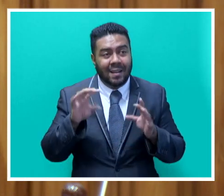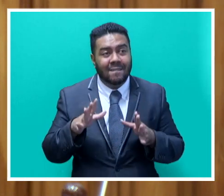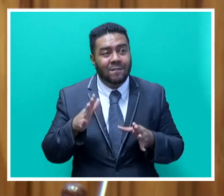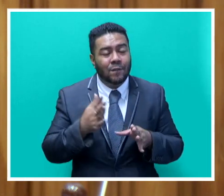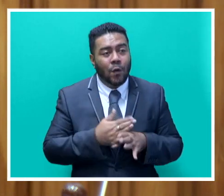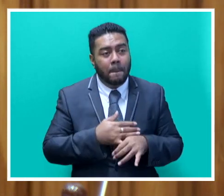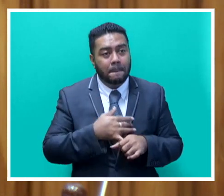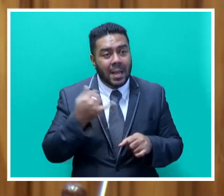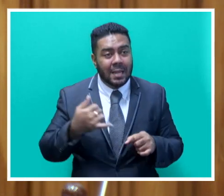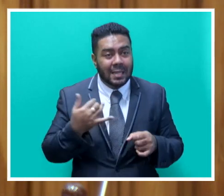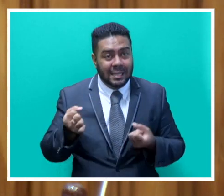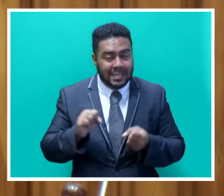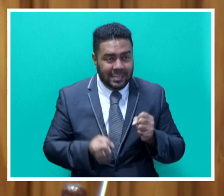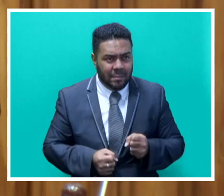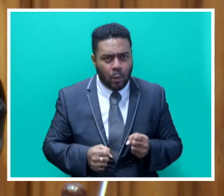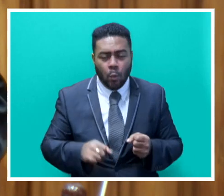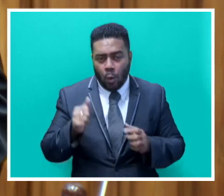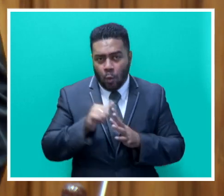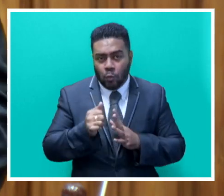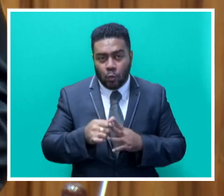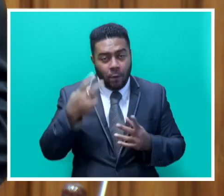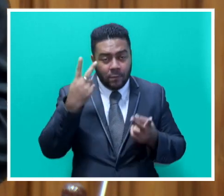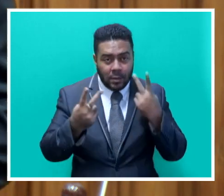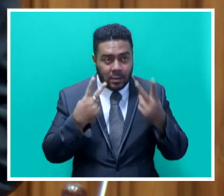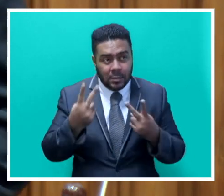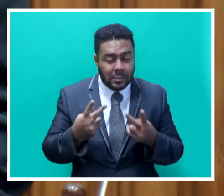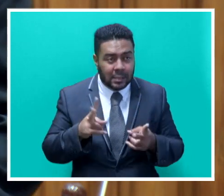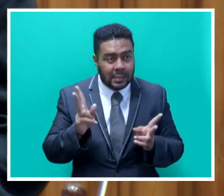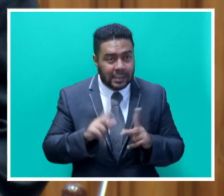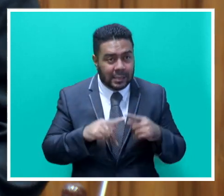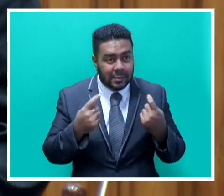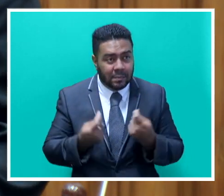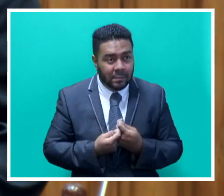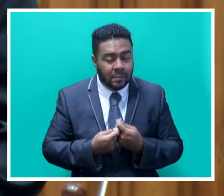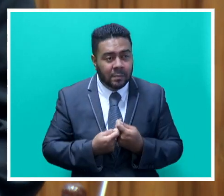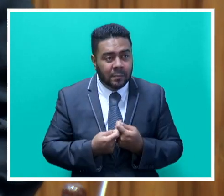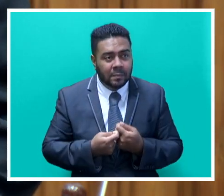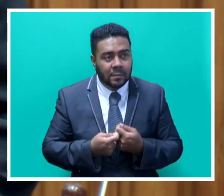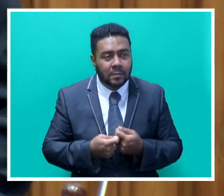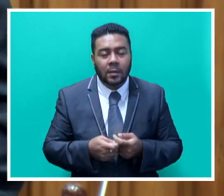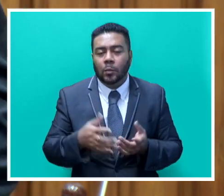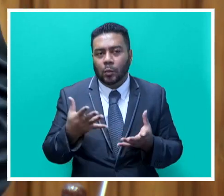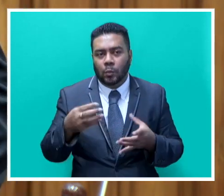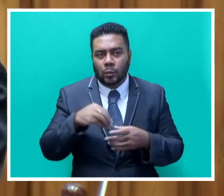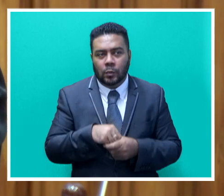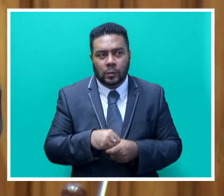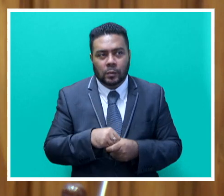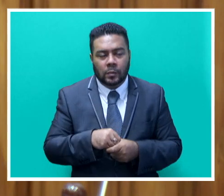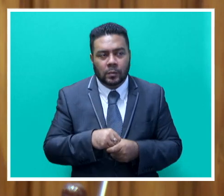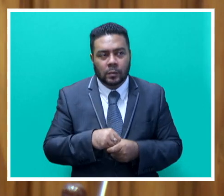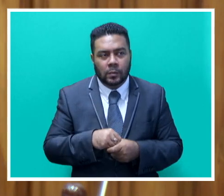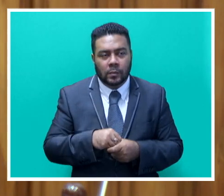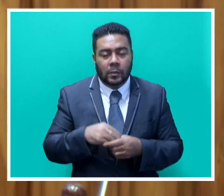team. And we also visit our teams at the front line and get on-the-ground perspectives. And we formulate appropriate advice and